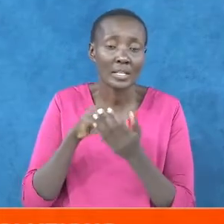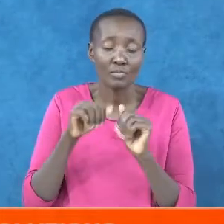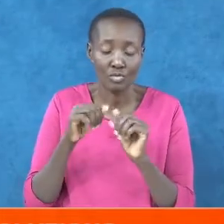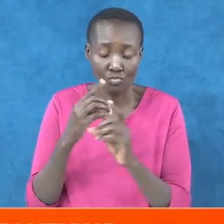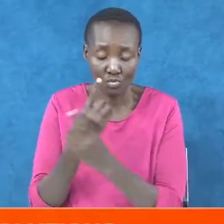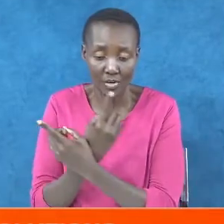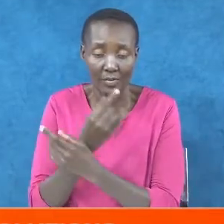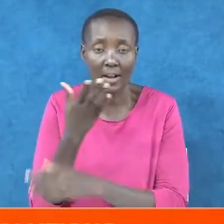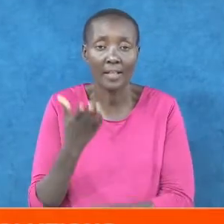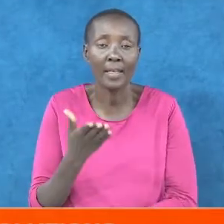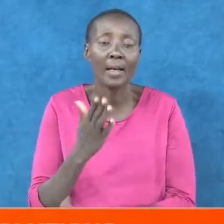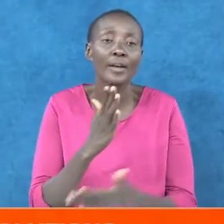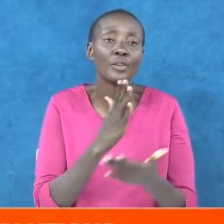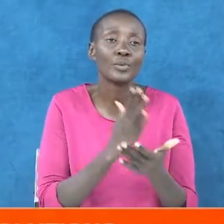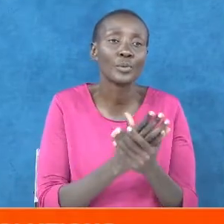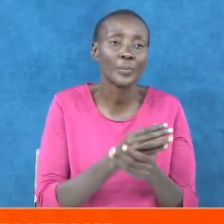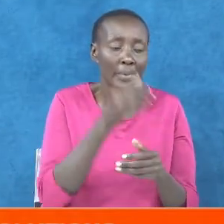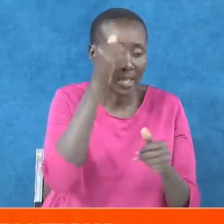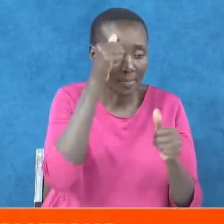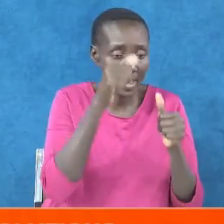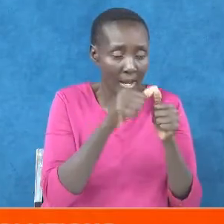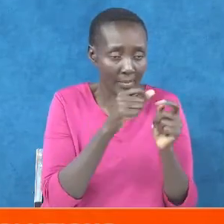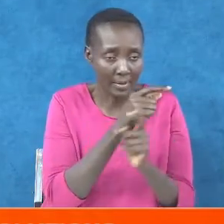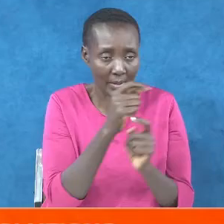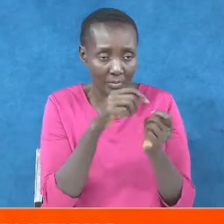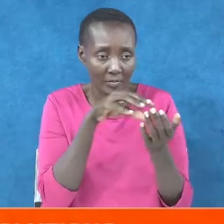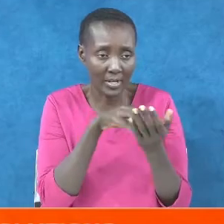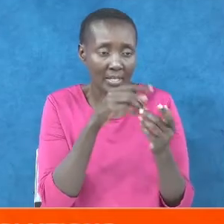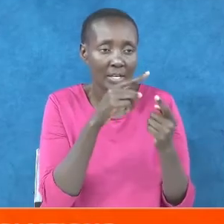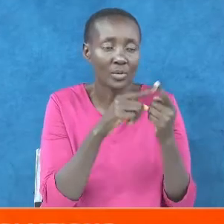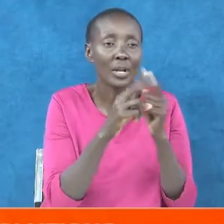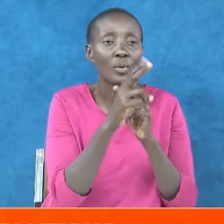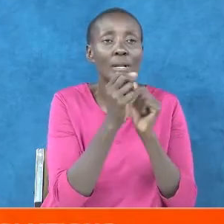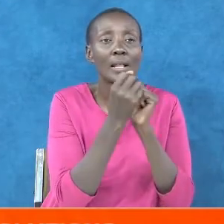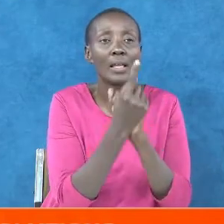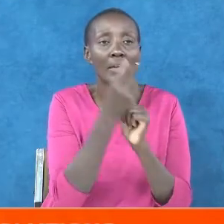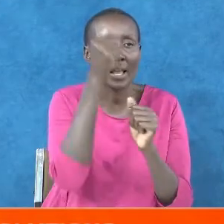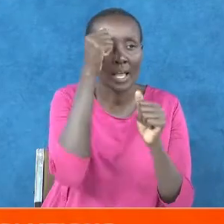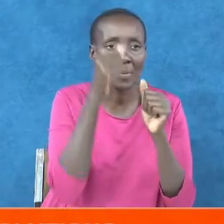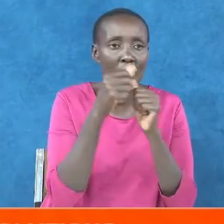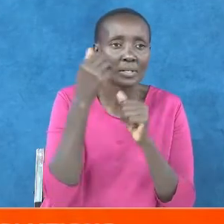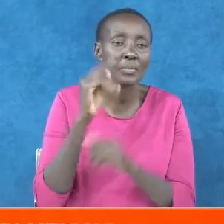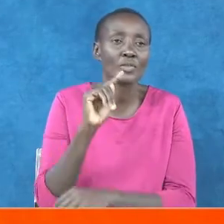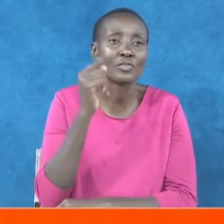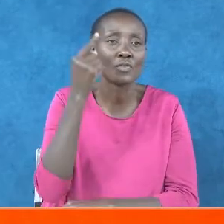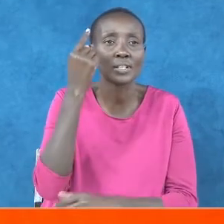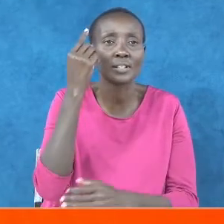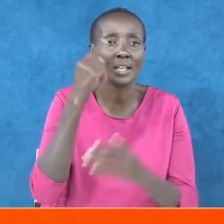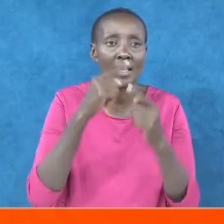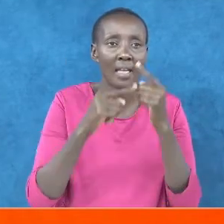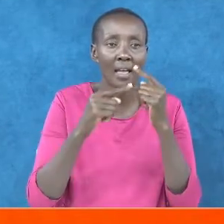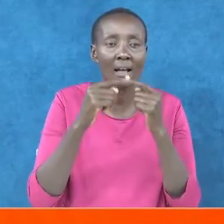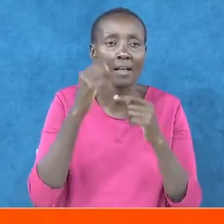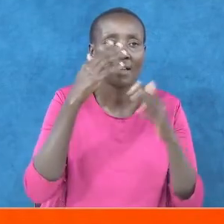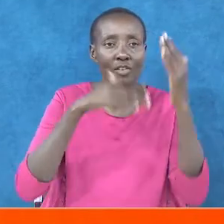different. Yes, so I remember that particular case in 2011, and I remember at that time I was in my first year in university, and